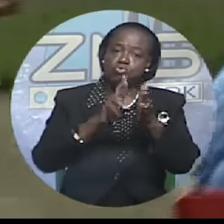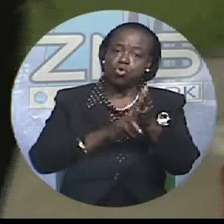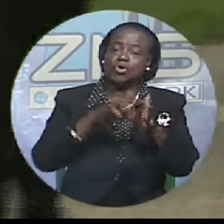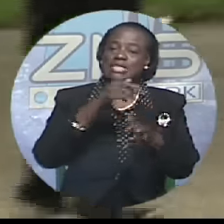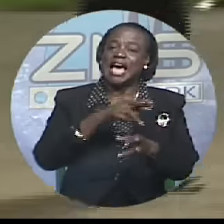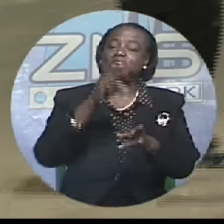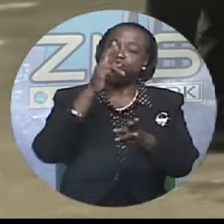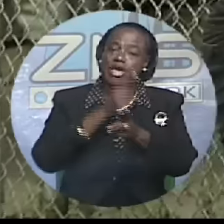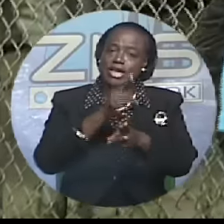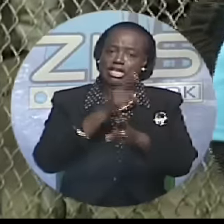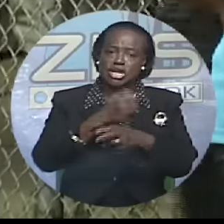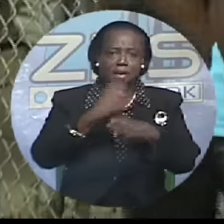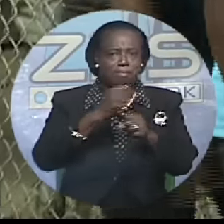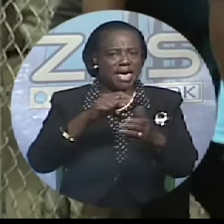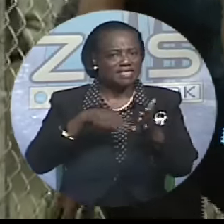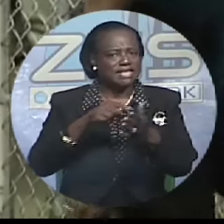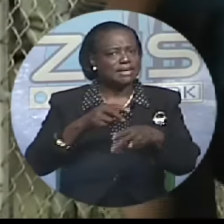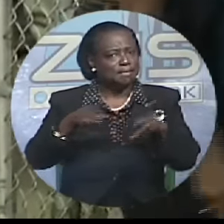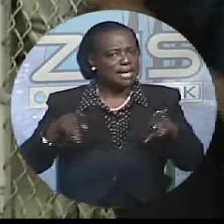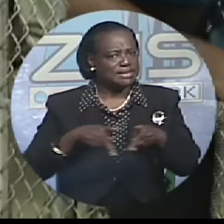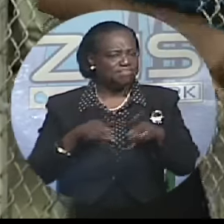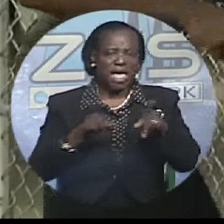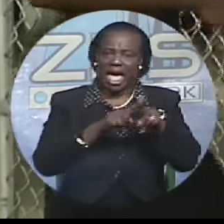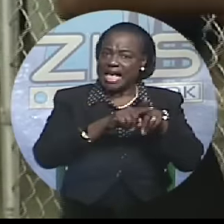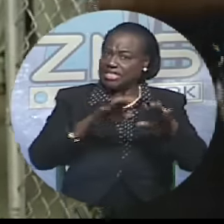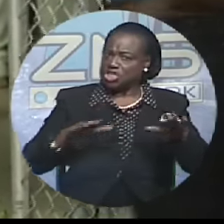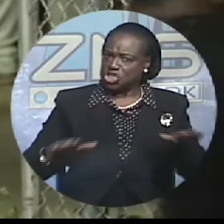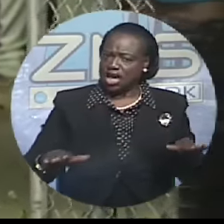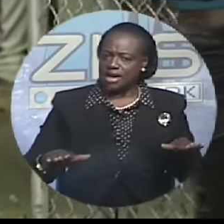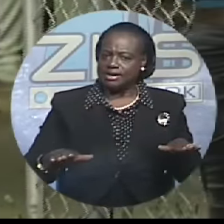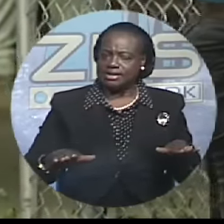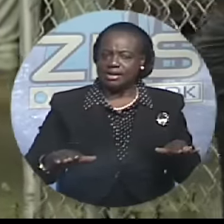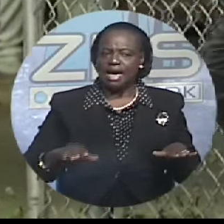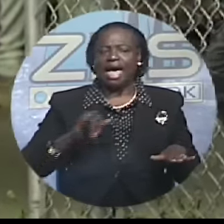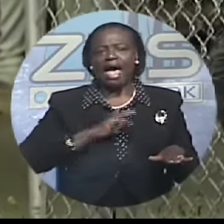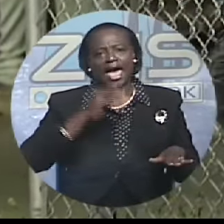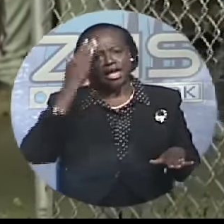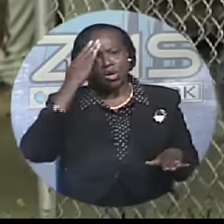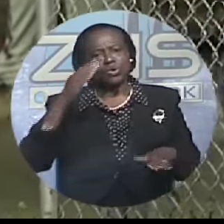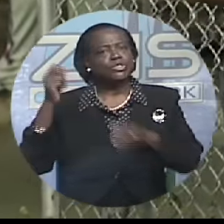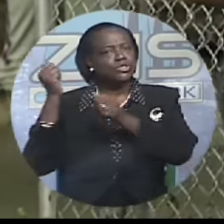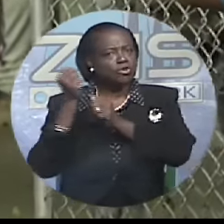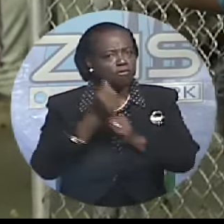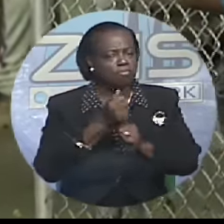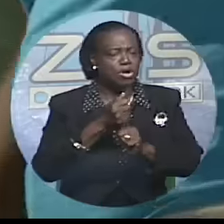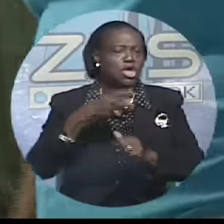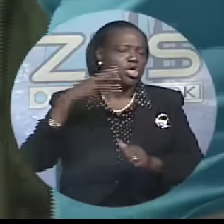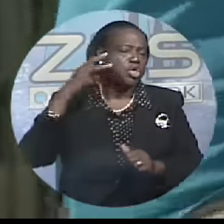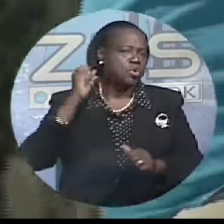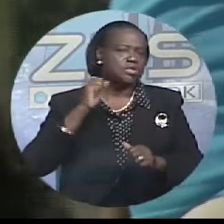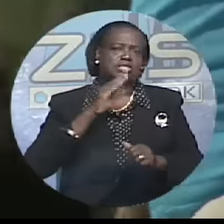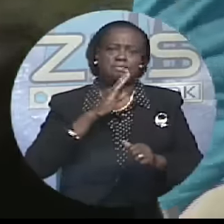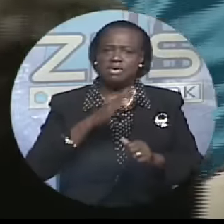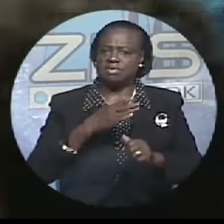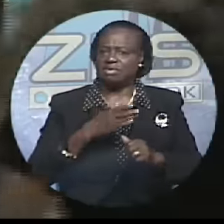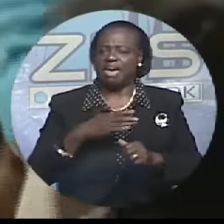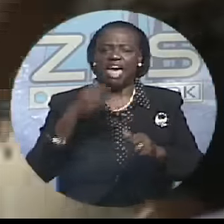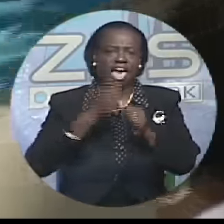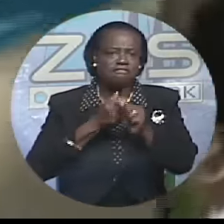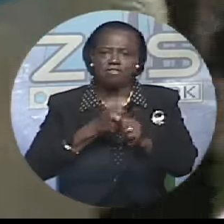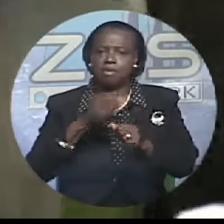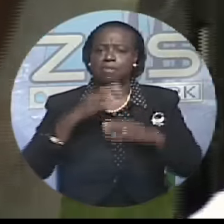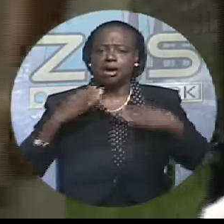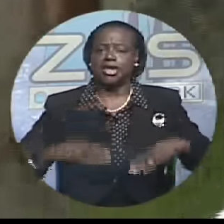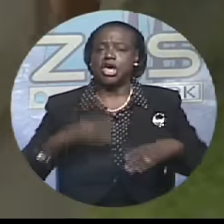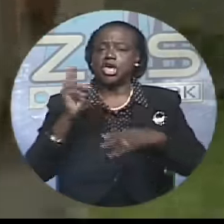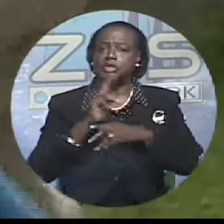place. Because as a child, that might have been a while, but I know softball used to be the playing, that everybody used to be the softball, and right now we